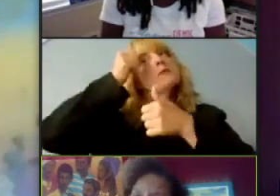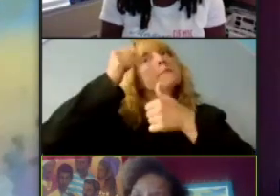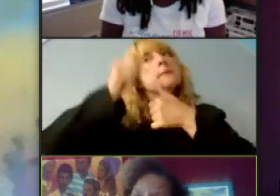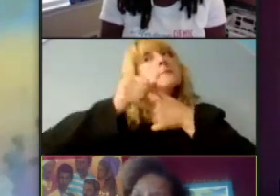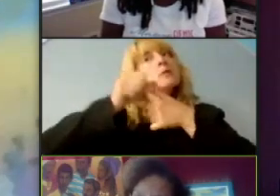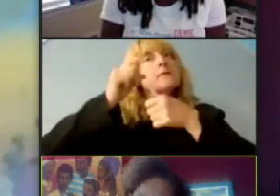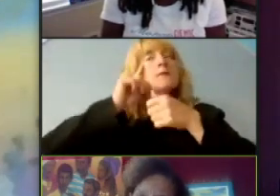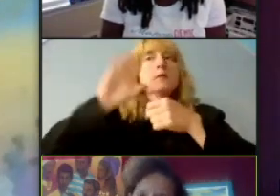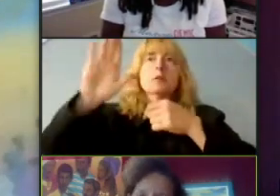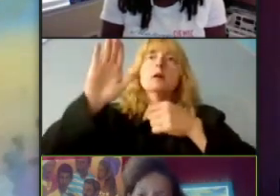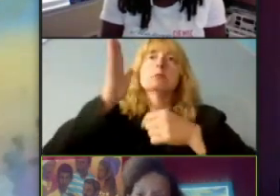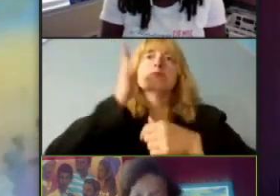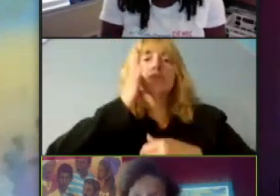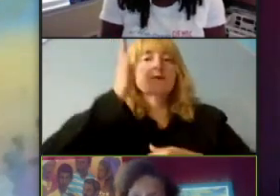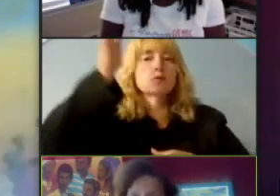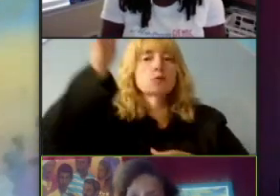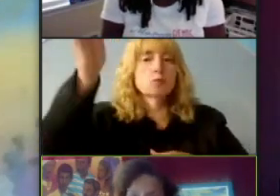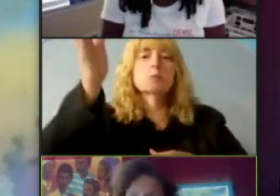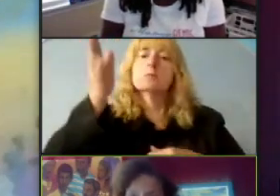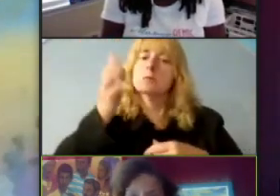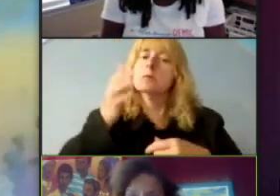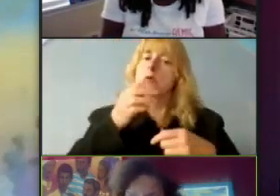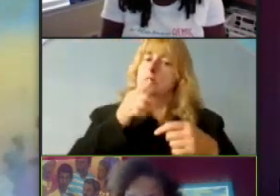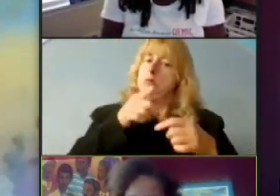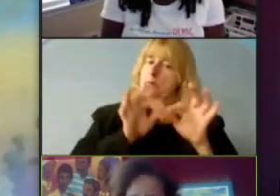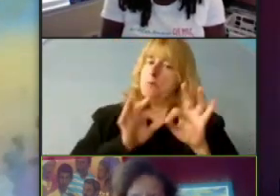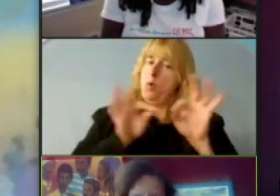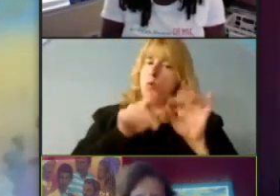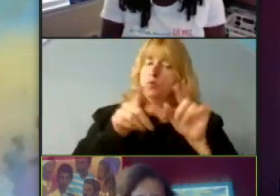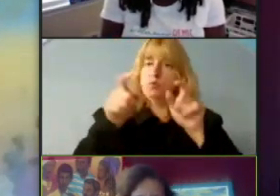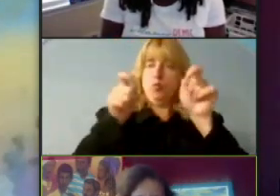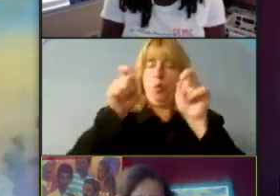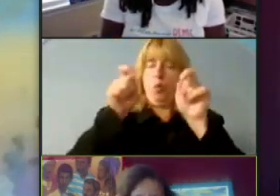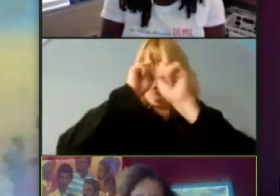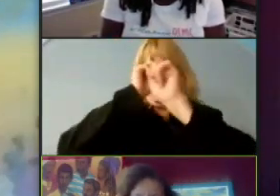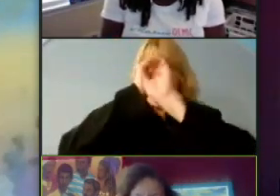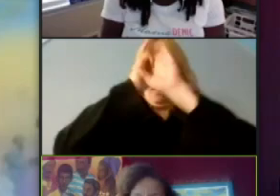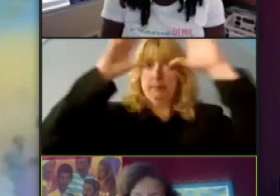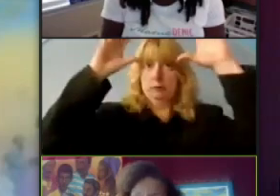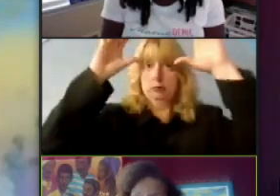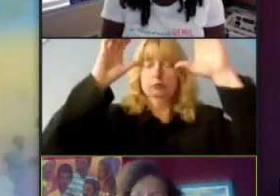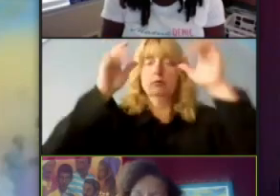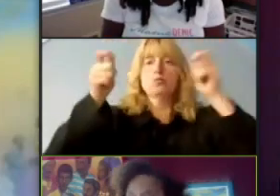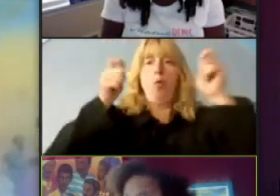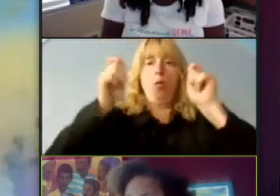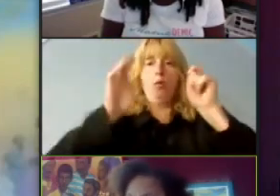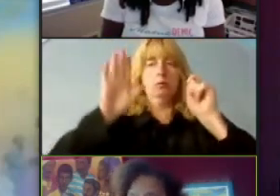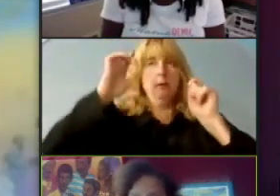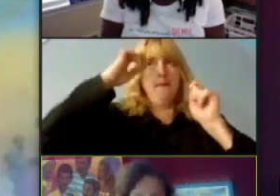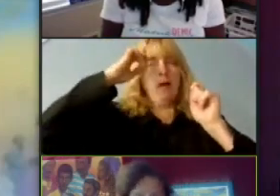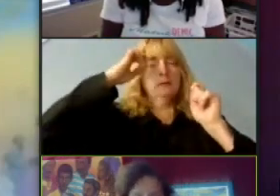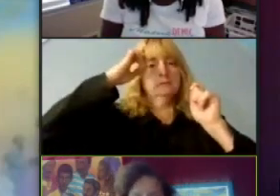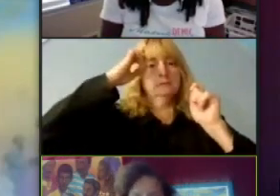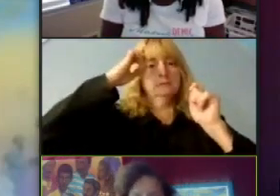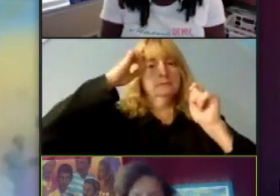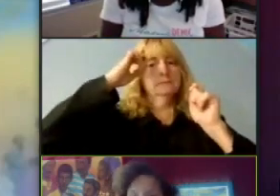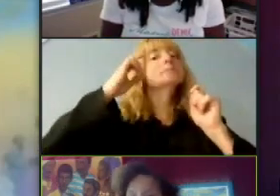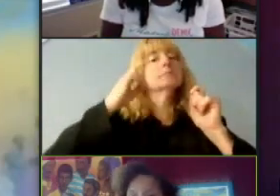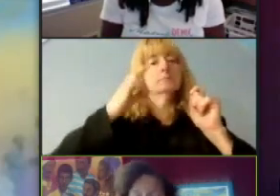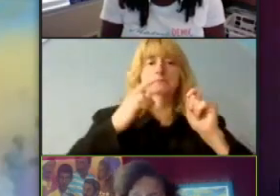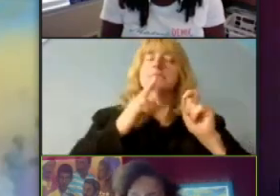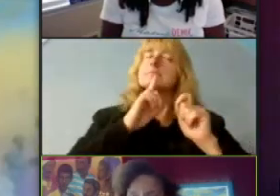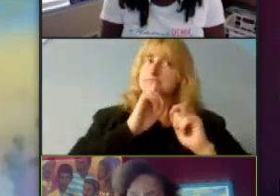important, if you can control the image, you control the mind. Absolutely. So speaking of images,